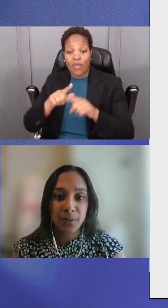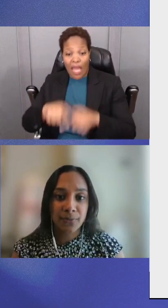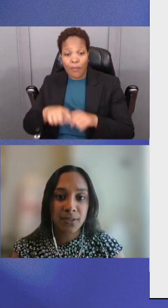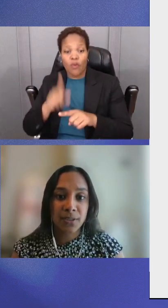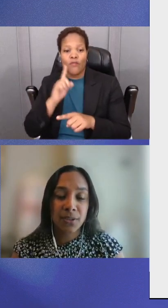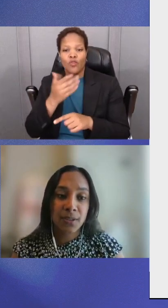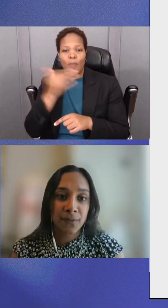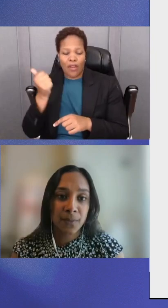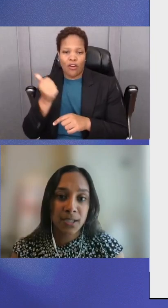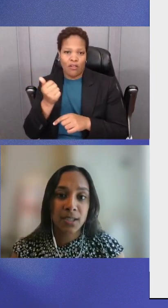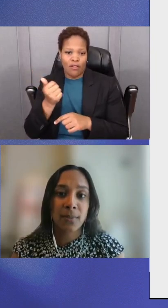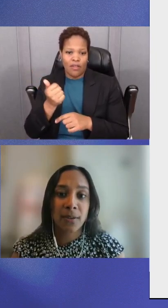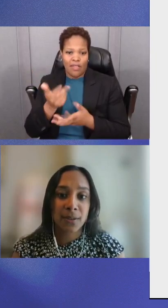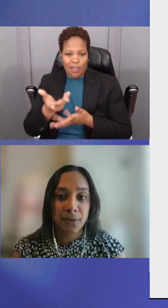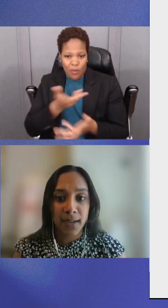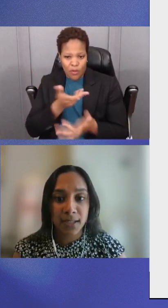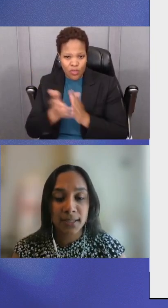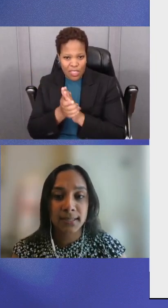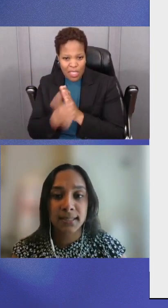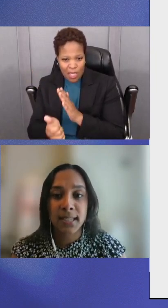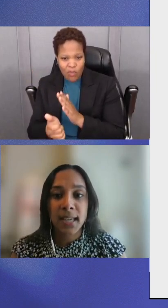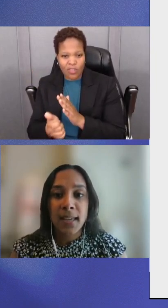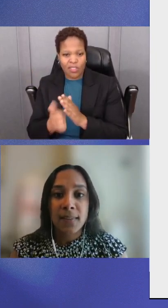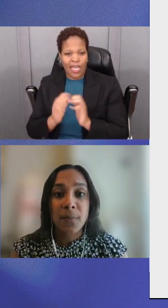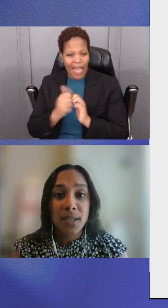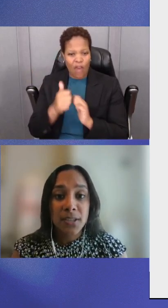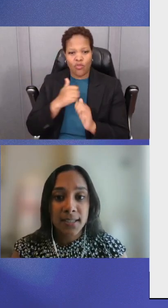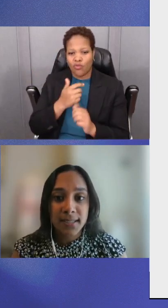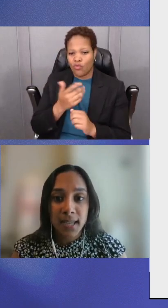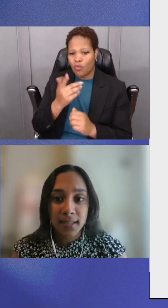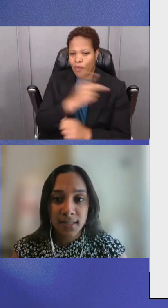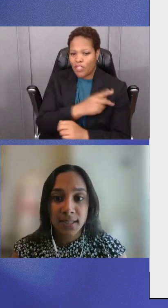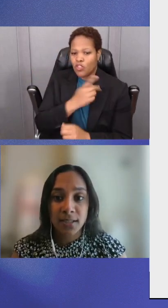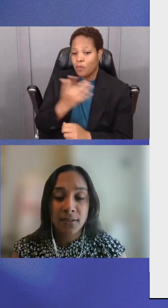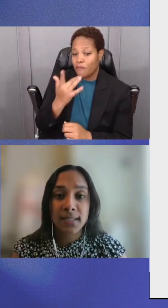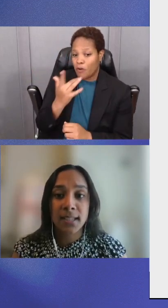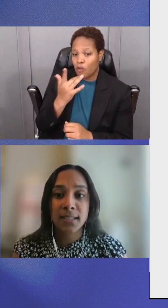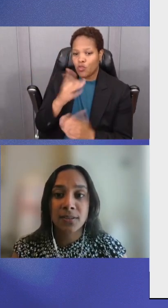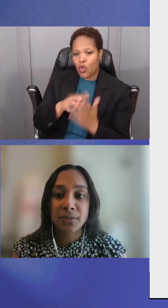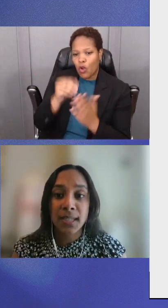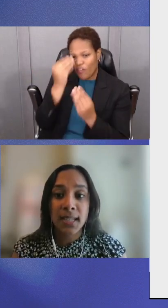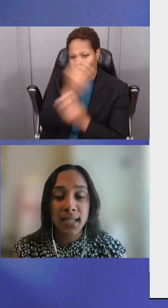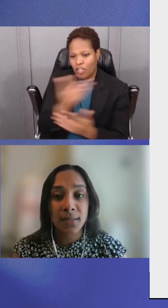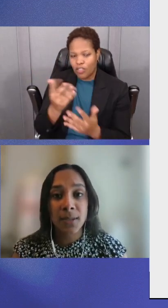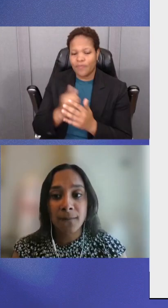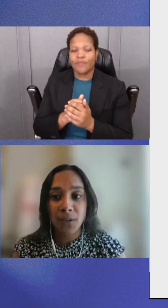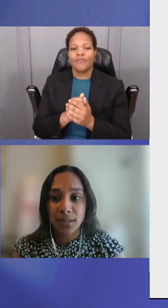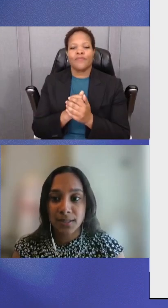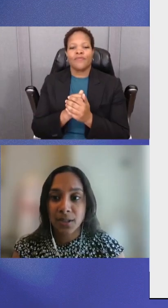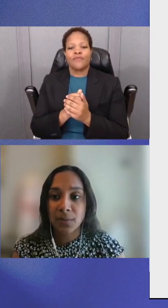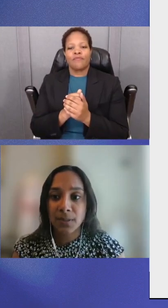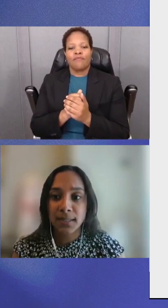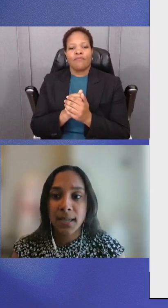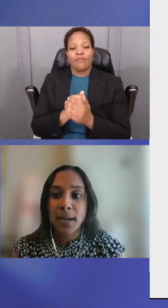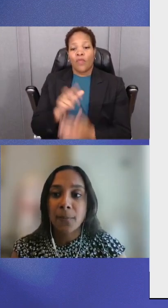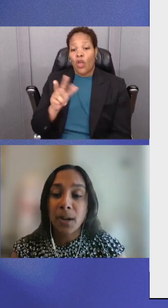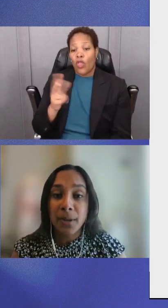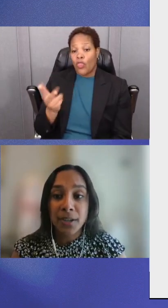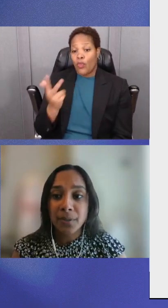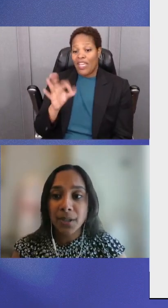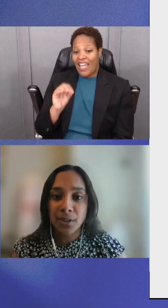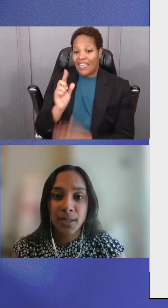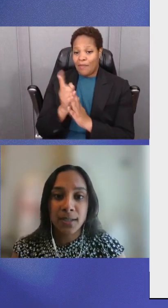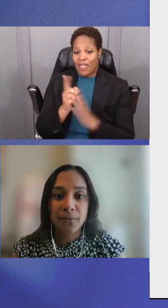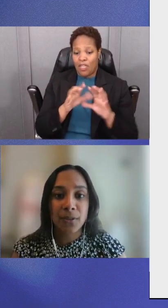patients prefer to learn information about their providers? The Patient Insight Institute conducted 3 90-minute focus groups.